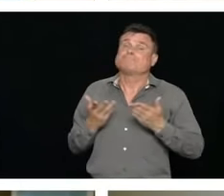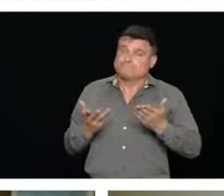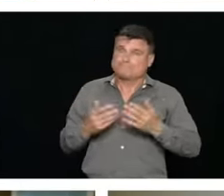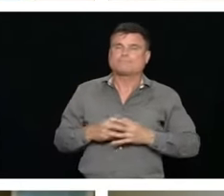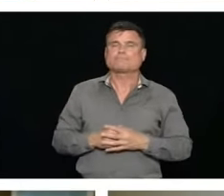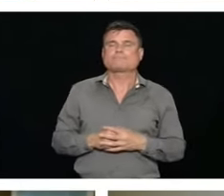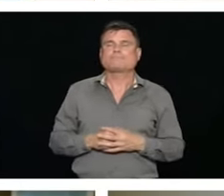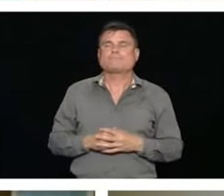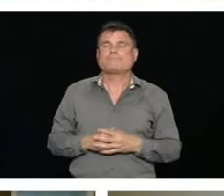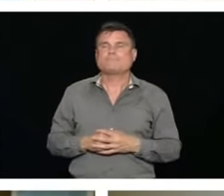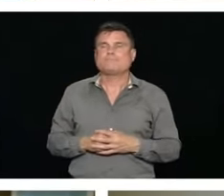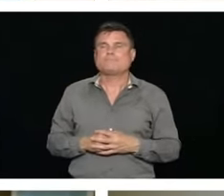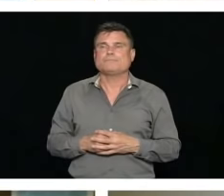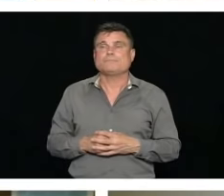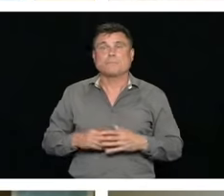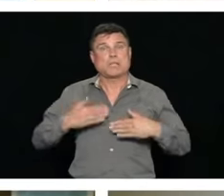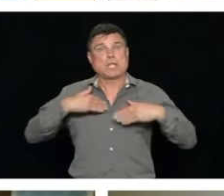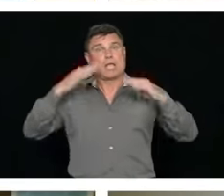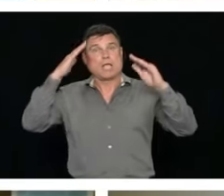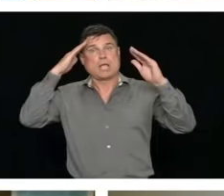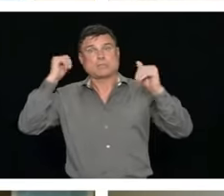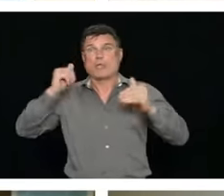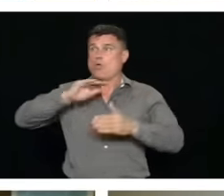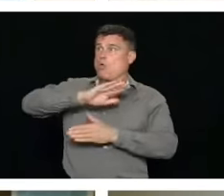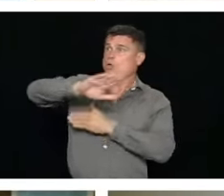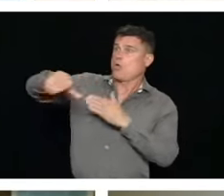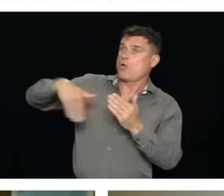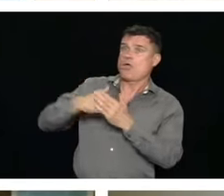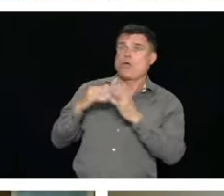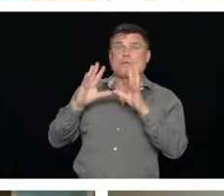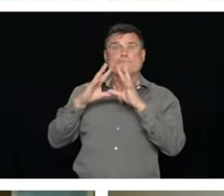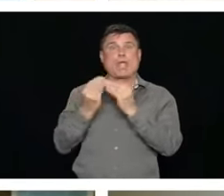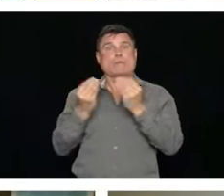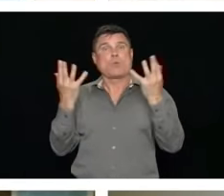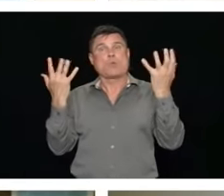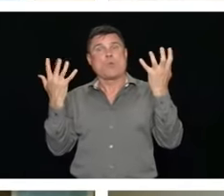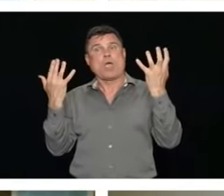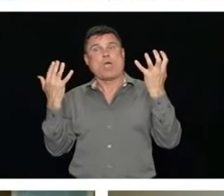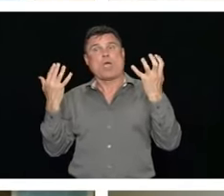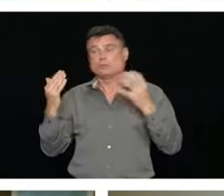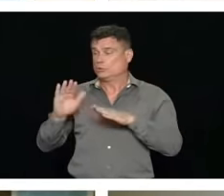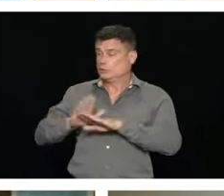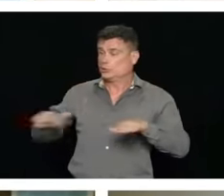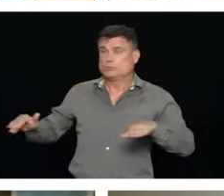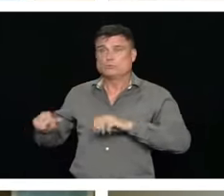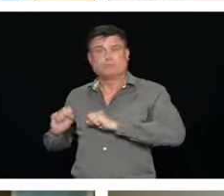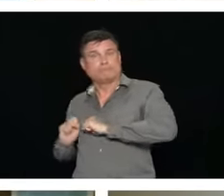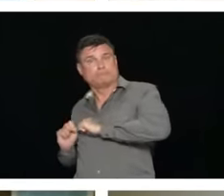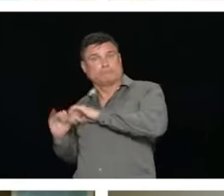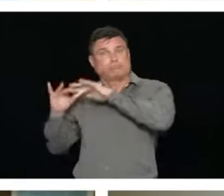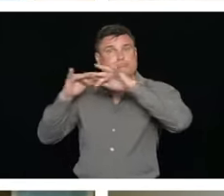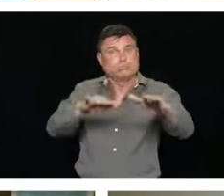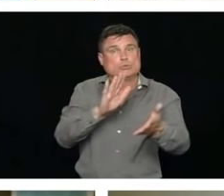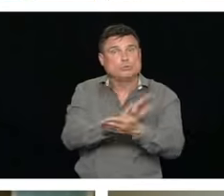in Denmark and New Zealand as recently as this week, because they had a restart of their school system, is that more of them come